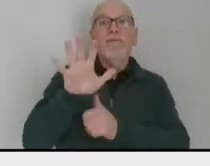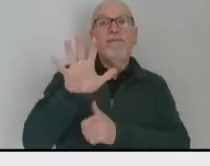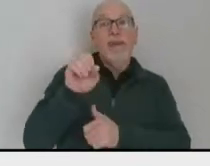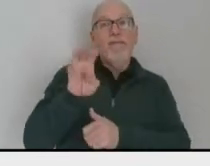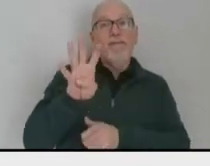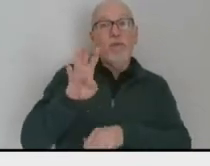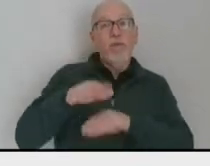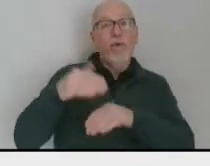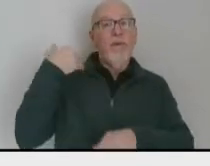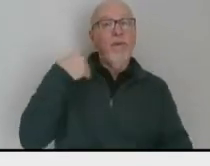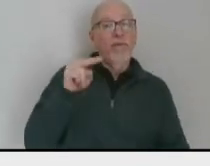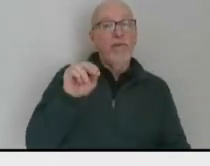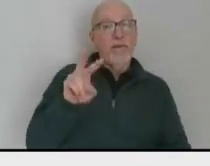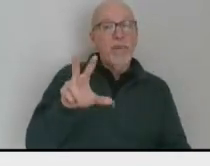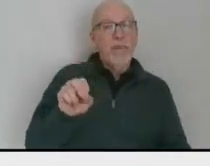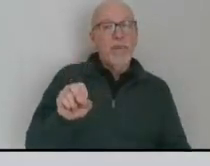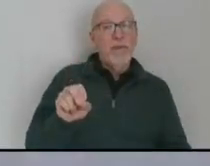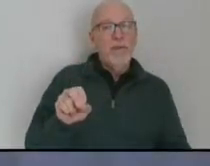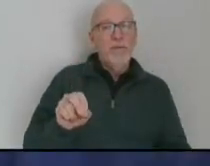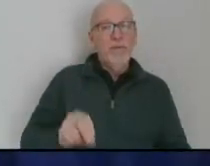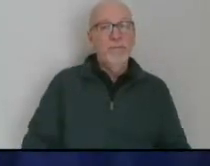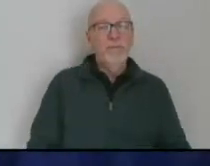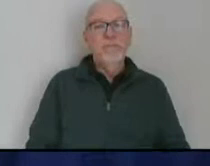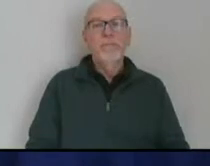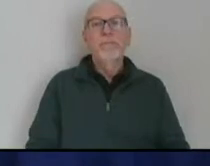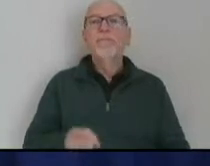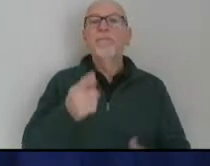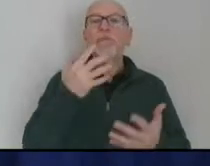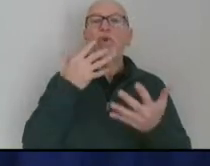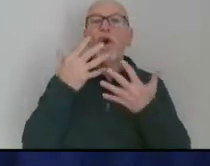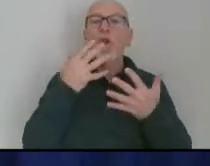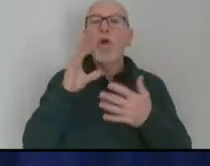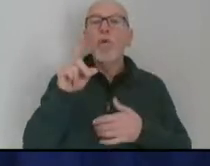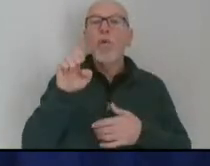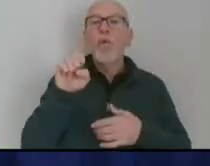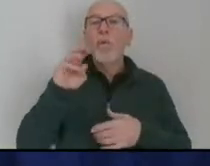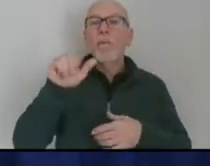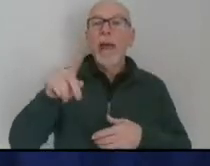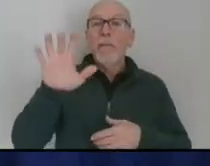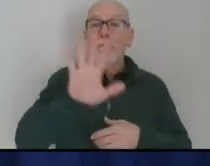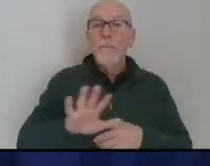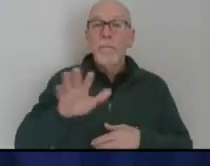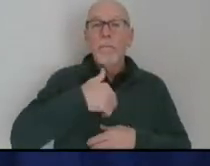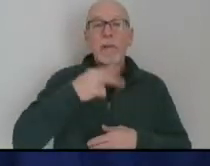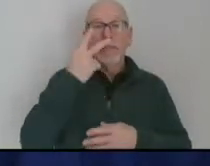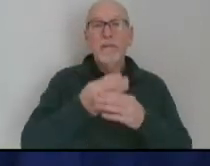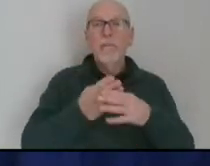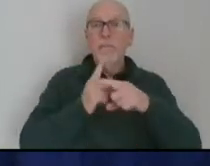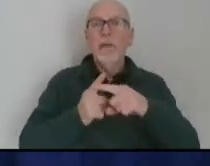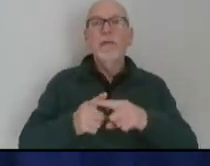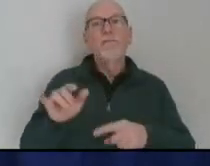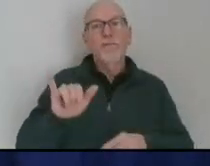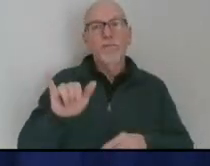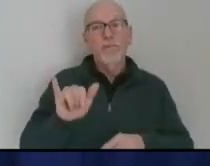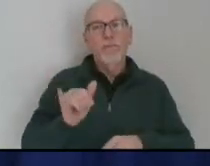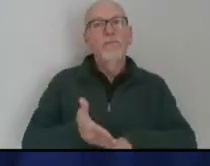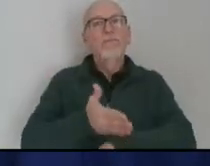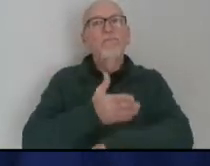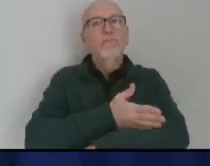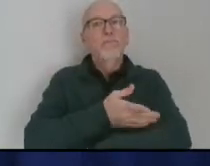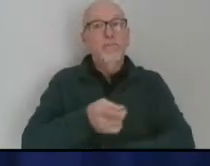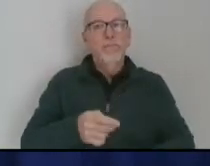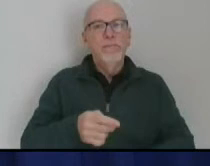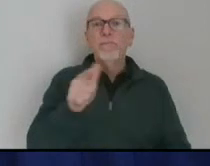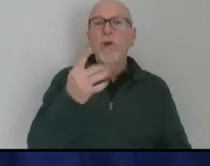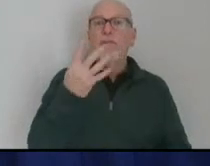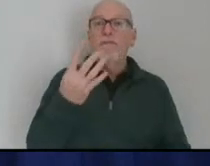the 30th. As we look at our color-coded county maps, we are seeing some positive signs there also. All 4